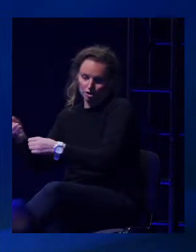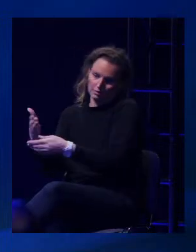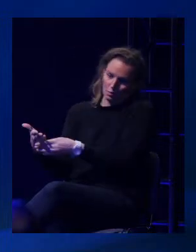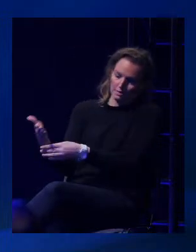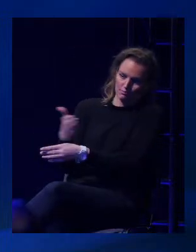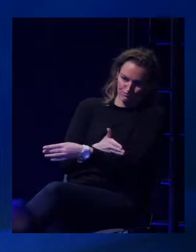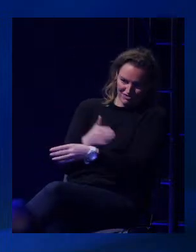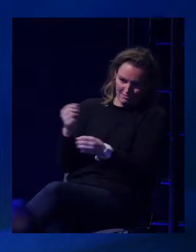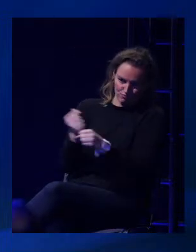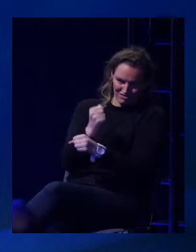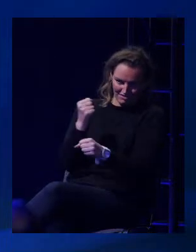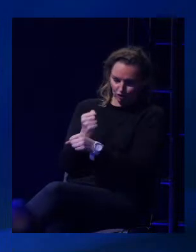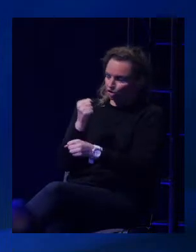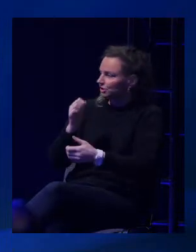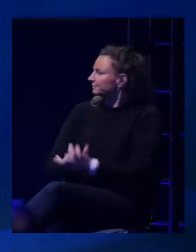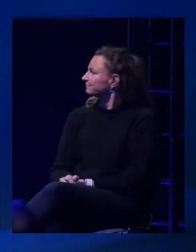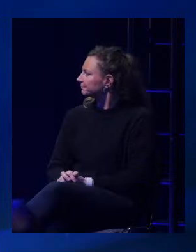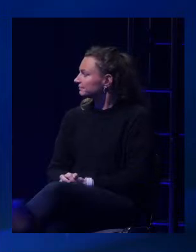go.